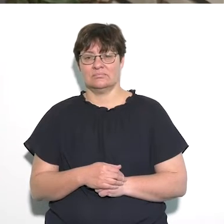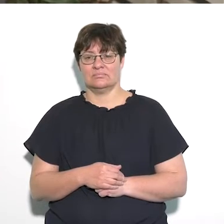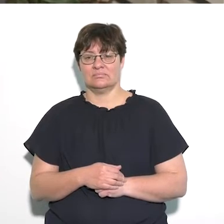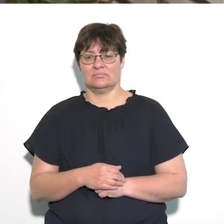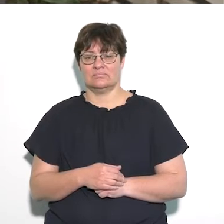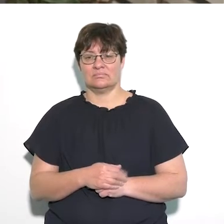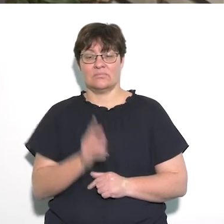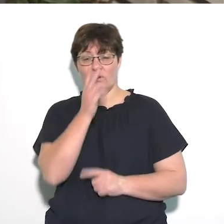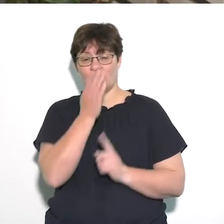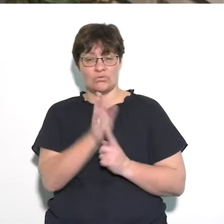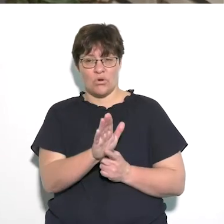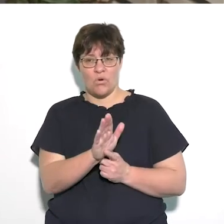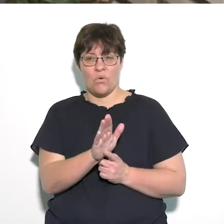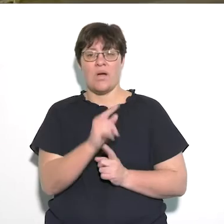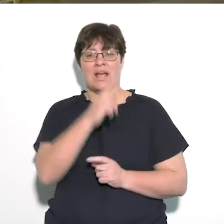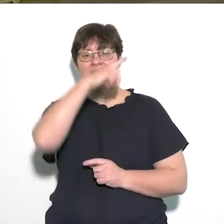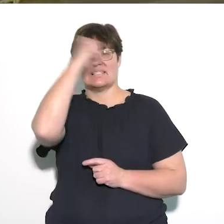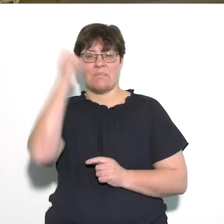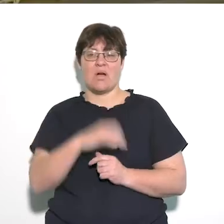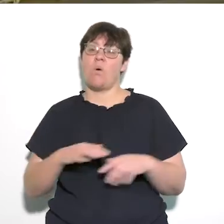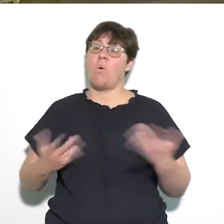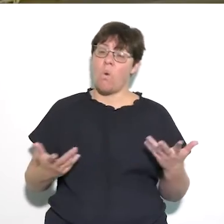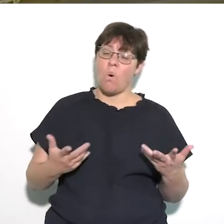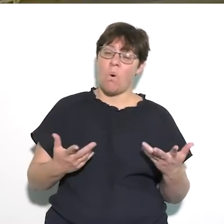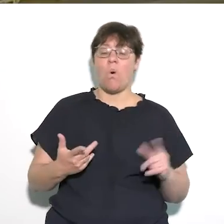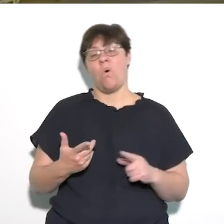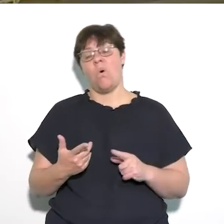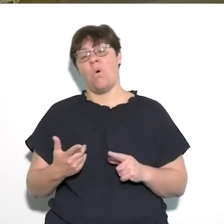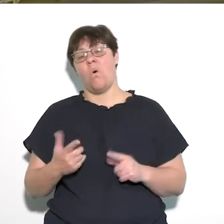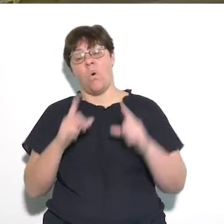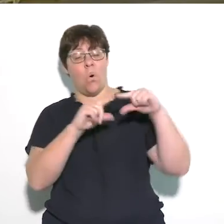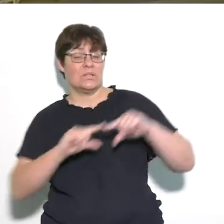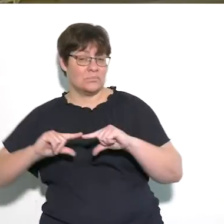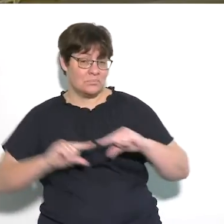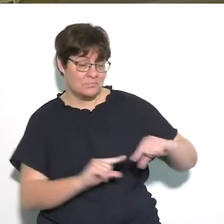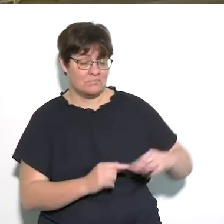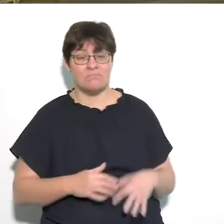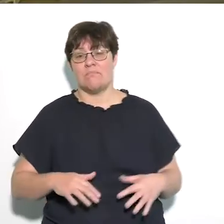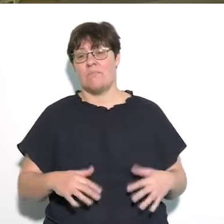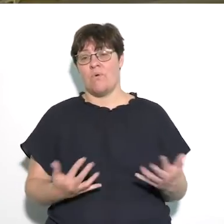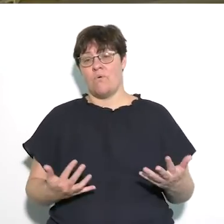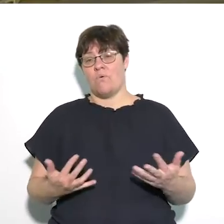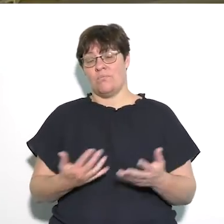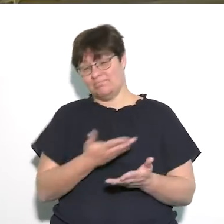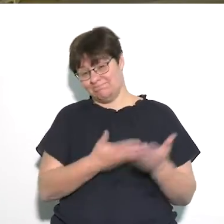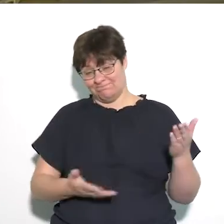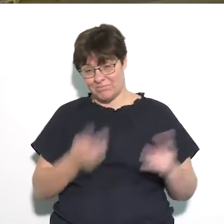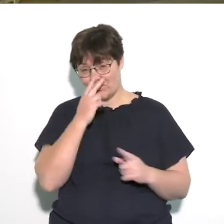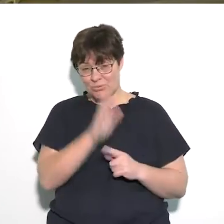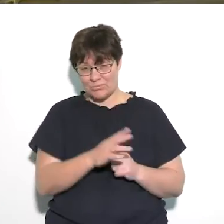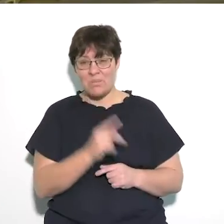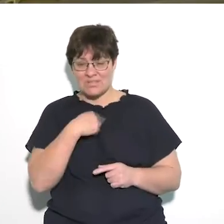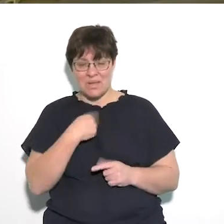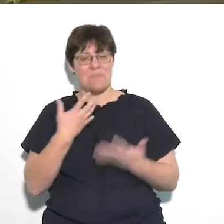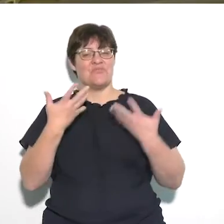Can you see? So it just shows that word summer, or just shows the word autumn. Let me show you